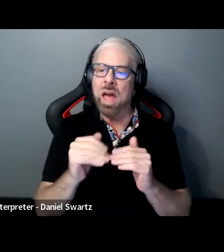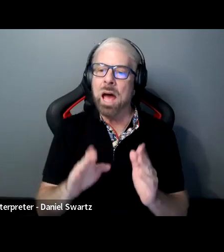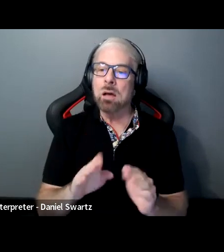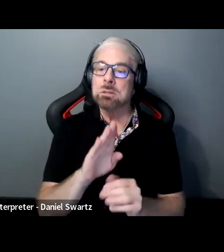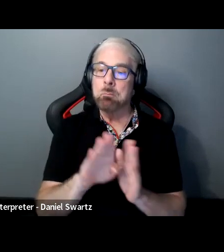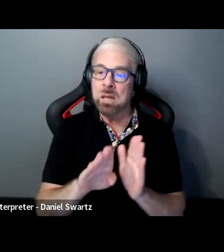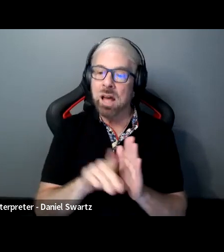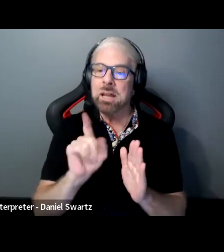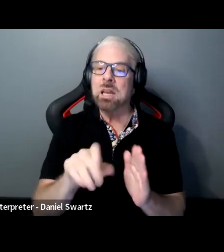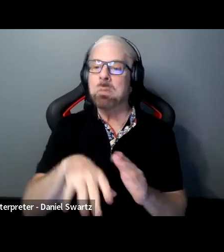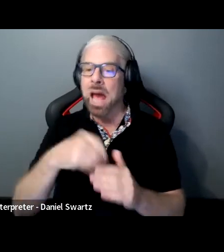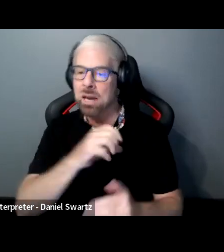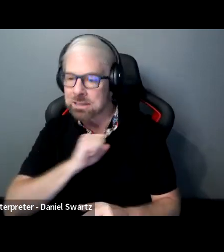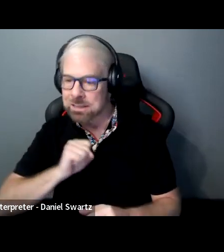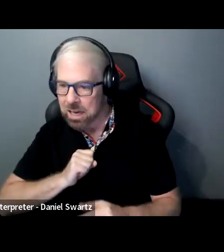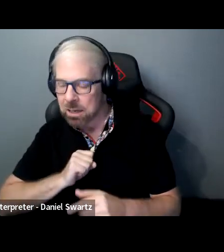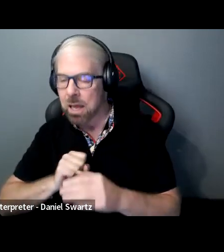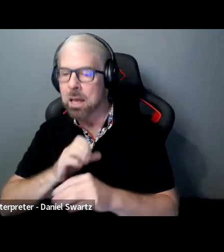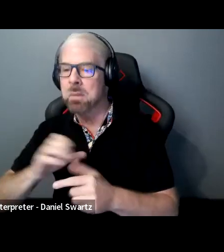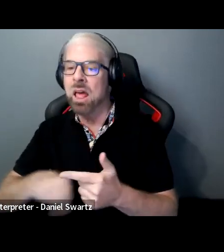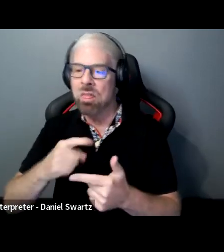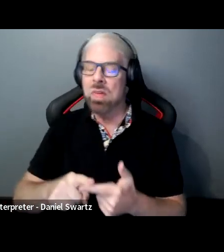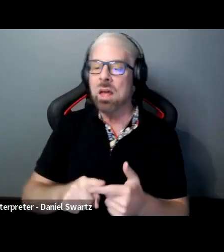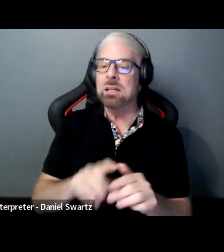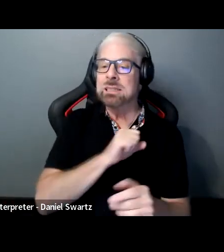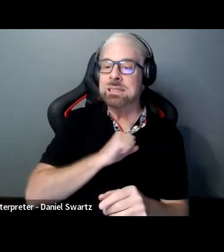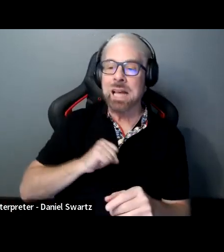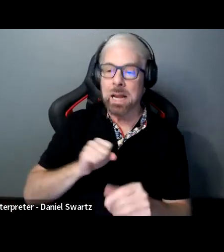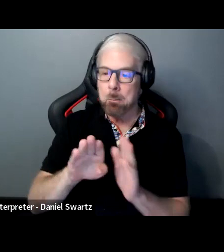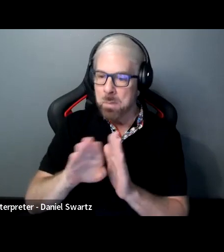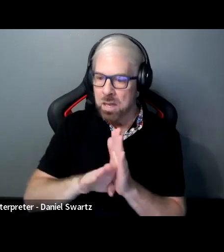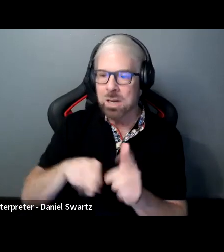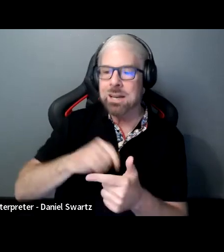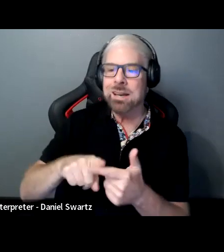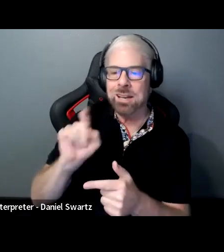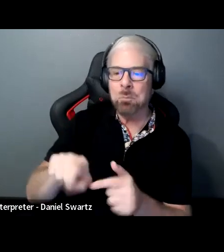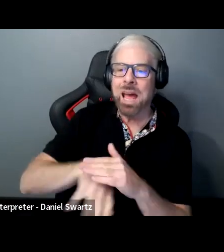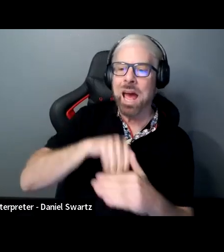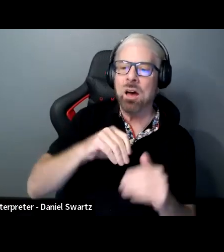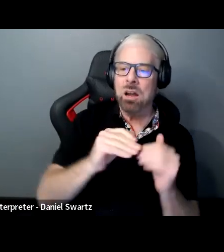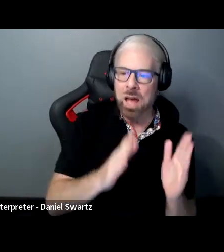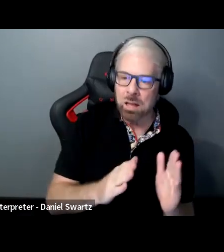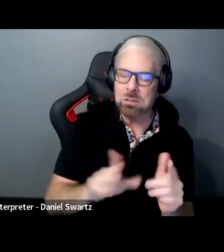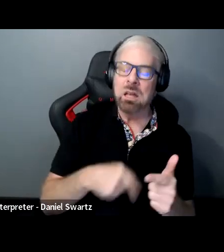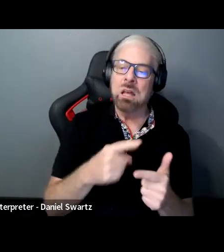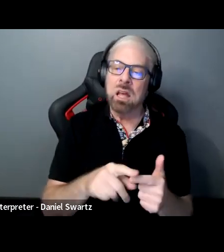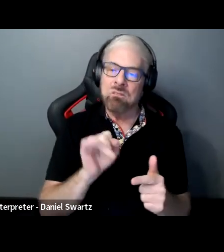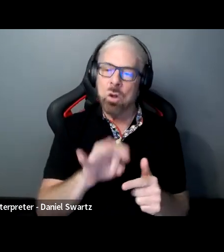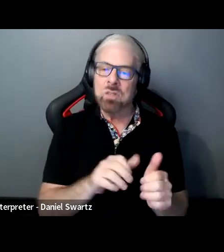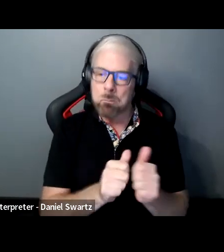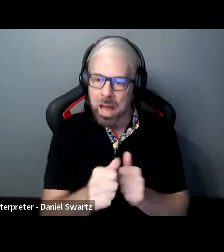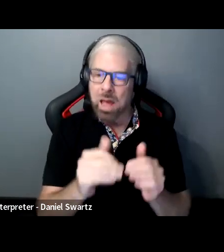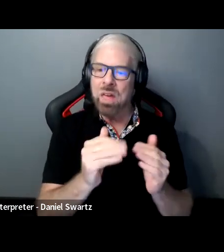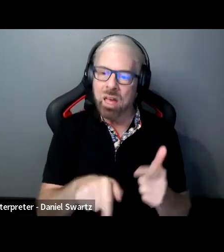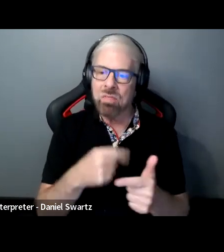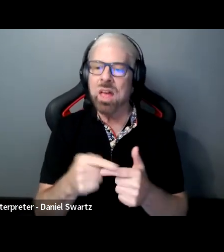committees and Senate bills have to be out of House committees. So it will, if you're a House file, you have to have passed the House, then you have to get out of a